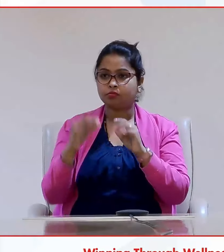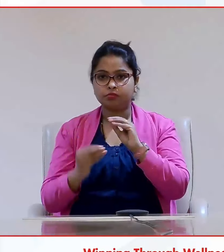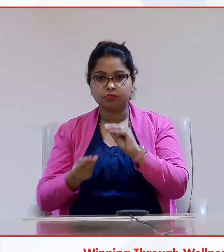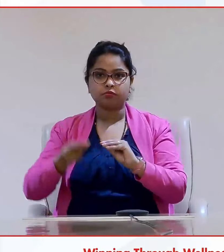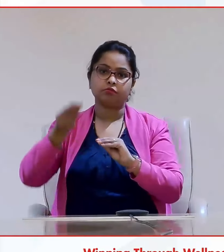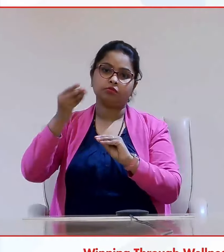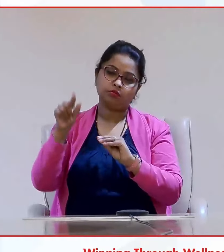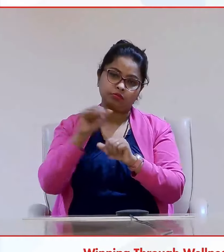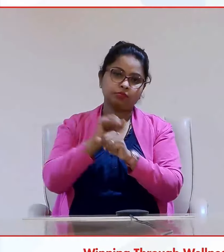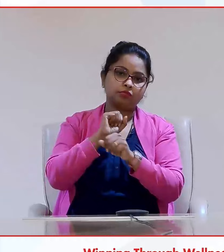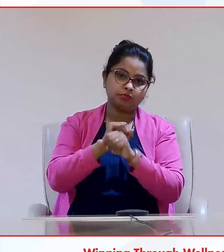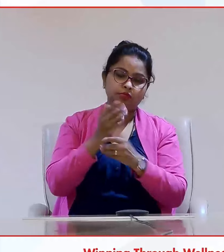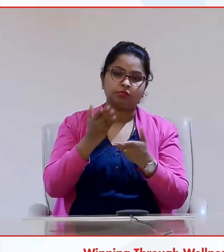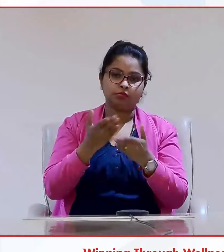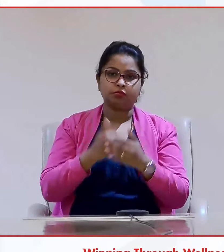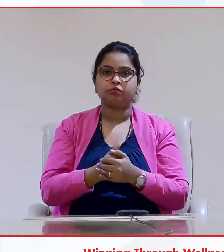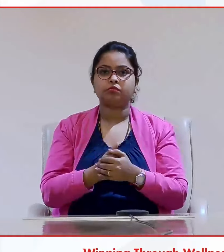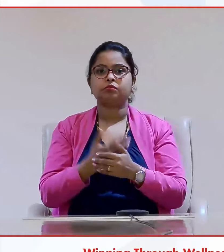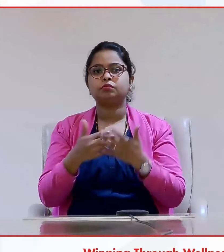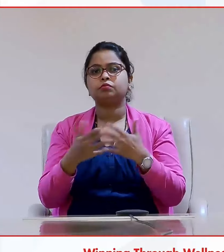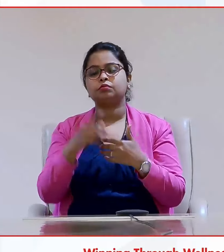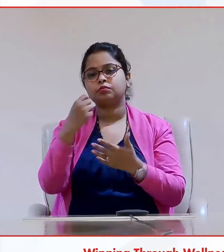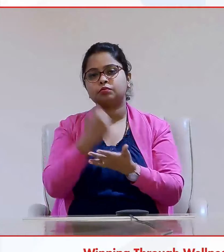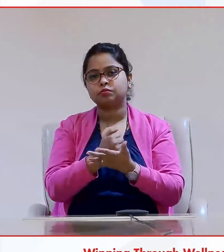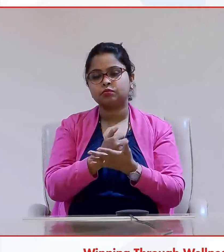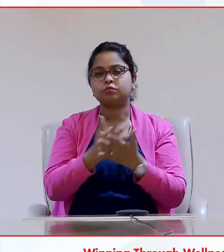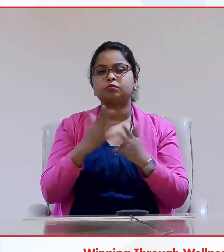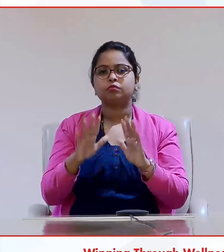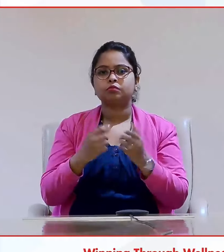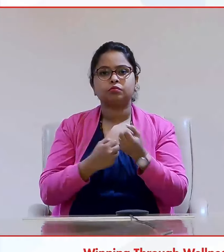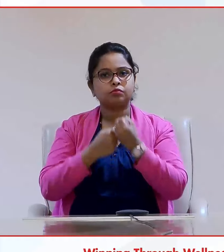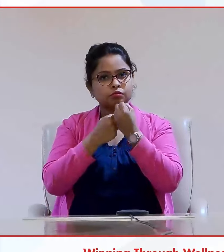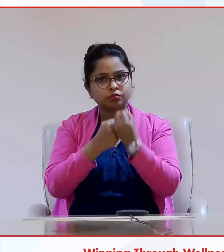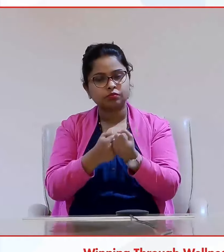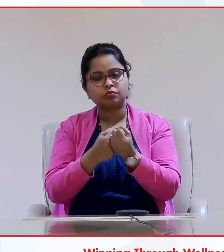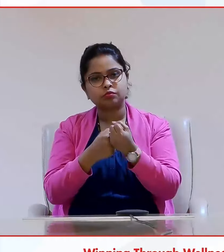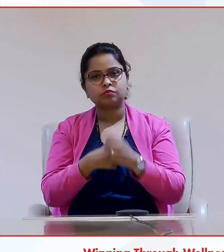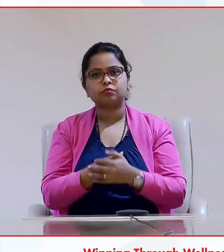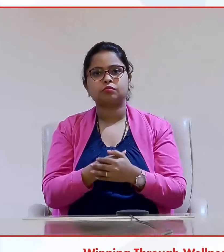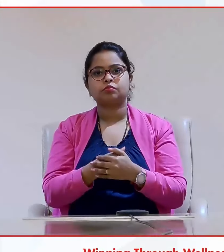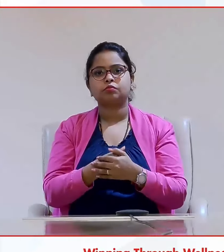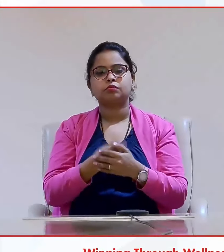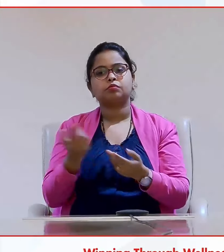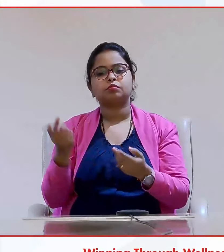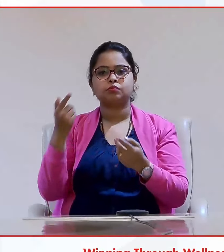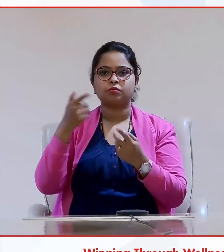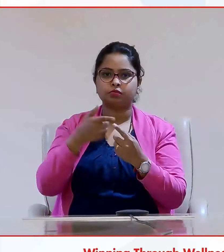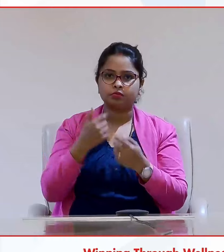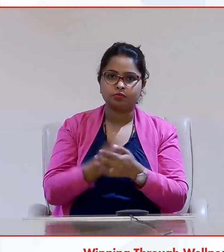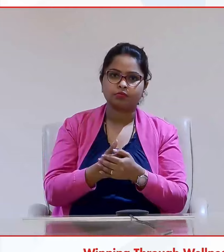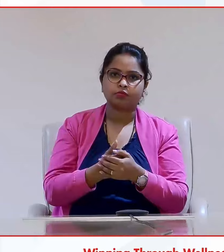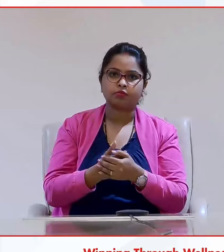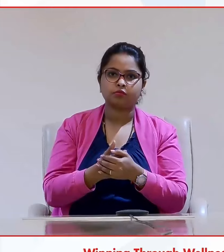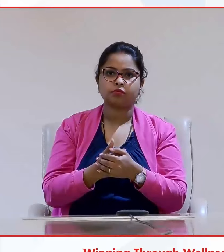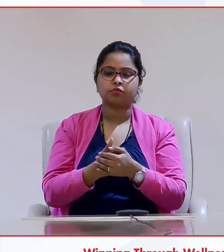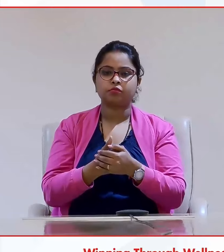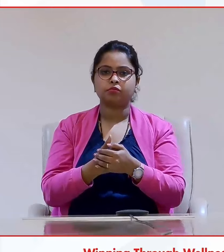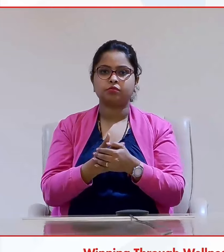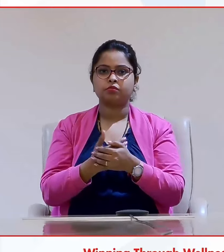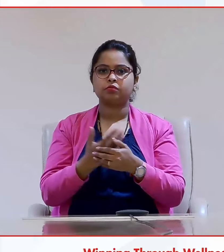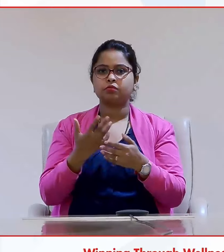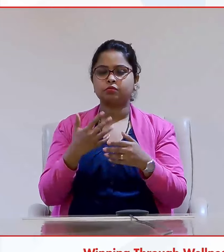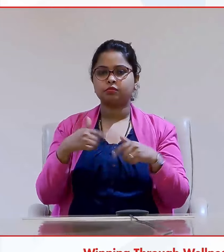think they within the bank, they have a great support system that they should reach out to. And personally, I think I have also gained a